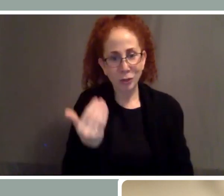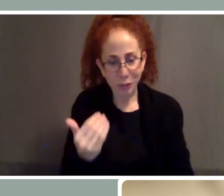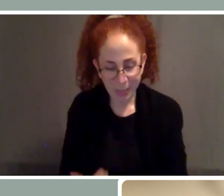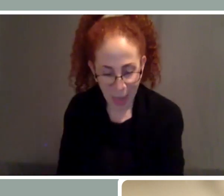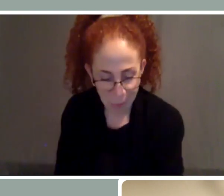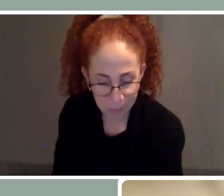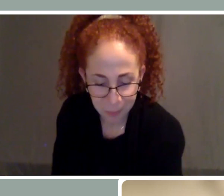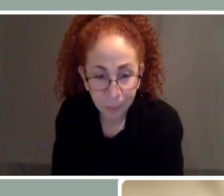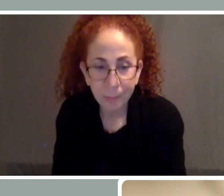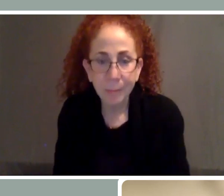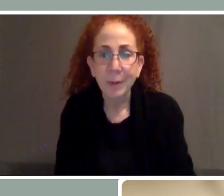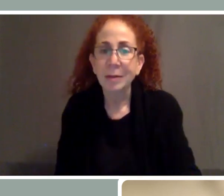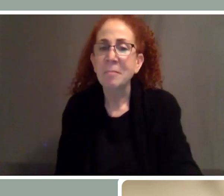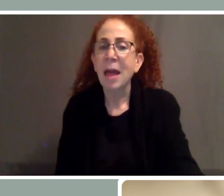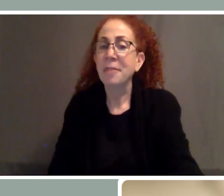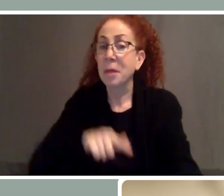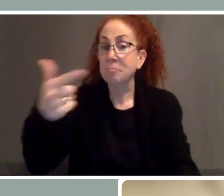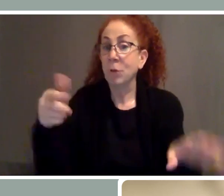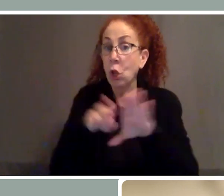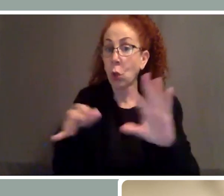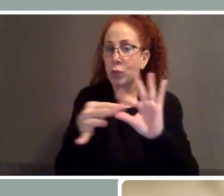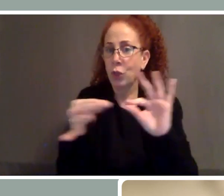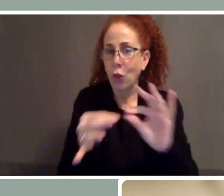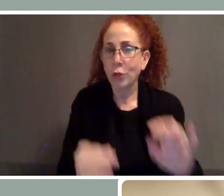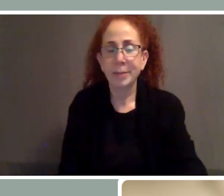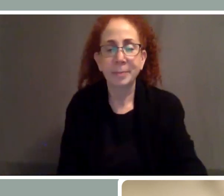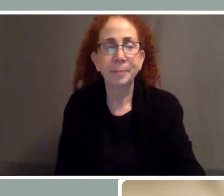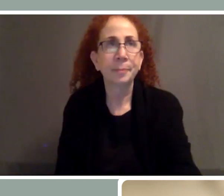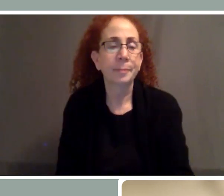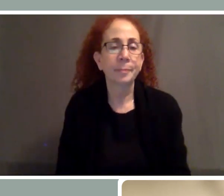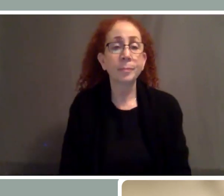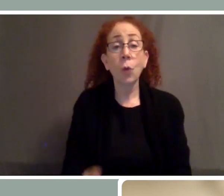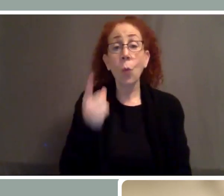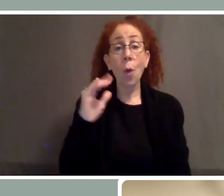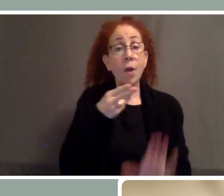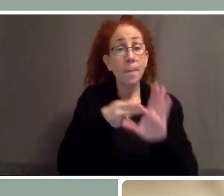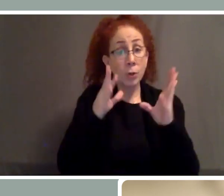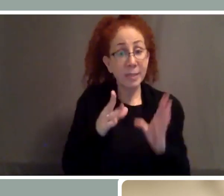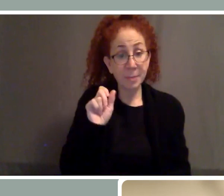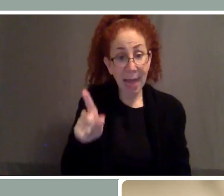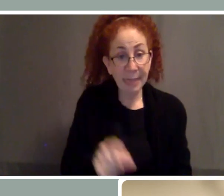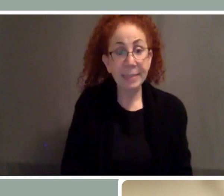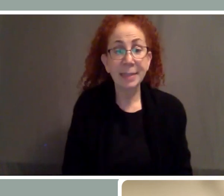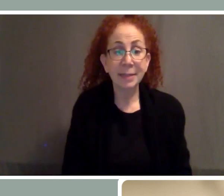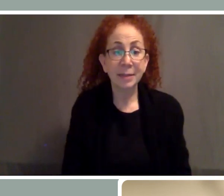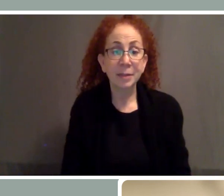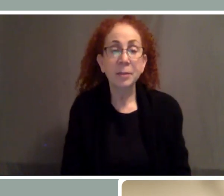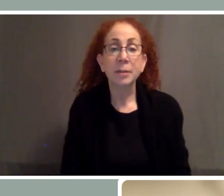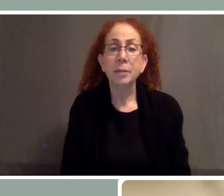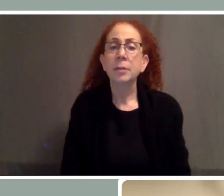you a moment for any closing thoughts. One of our participants is asking,